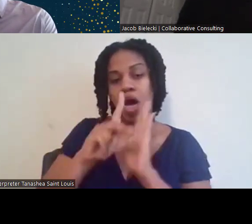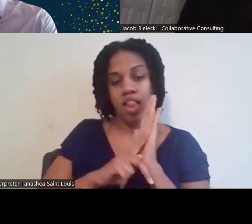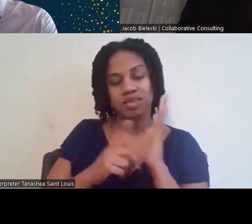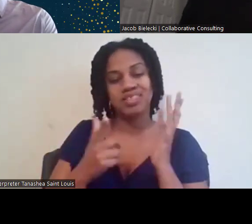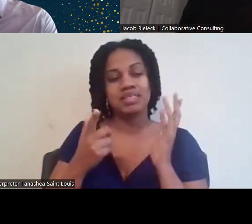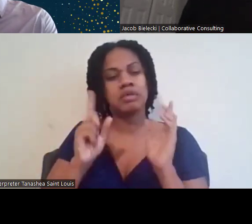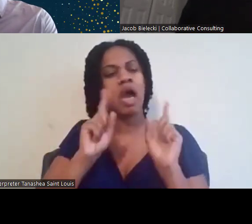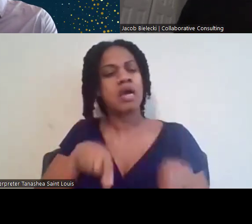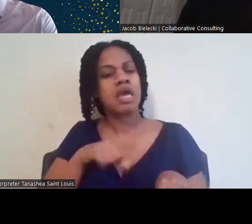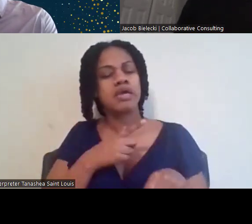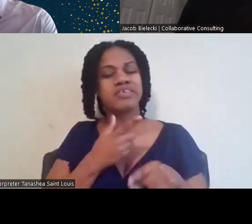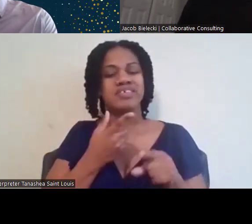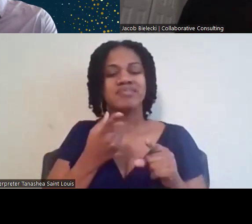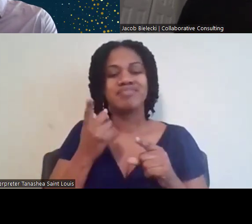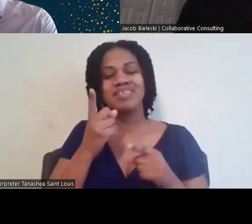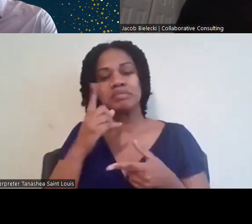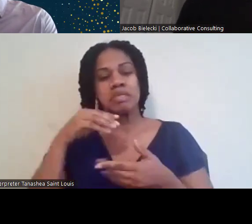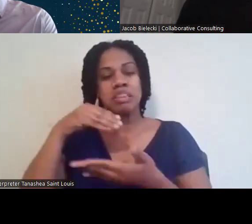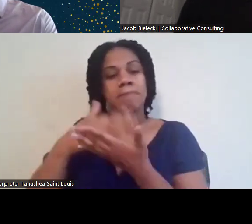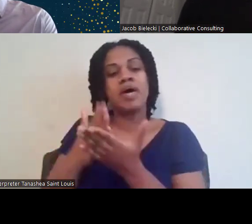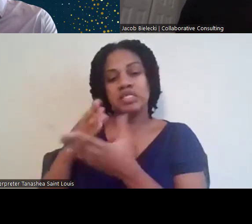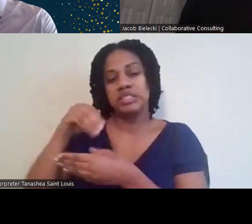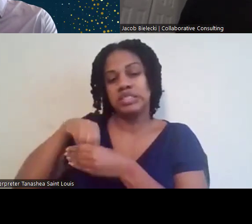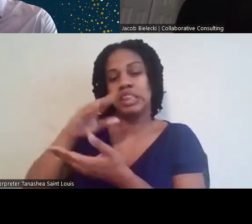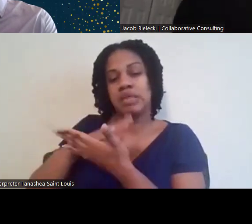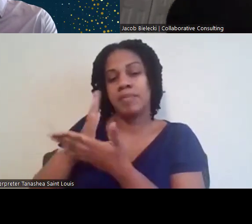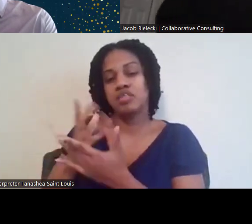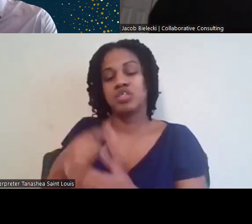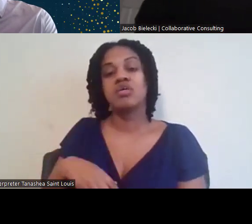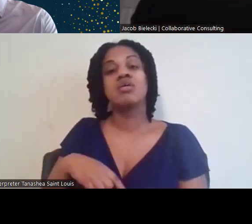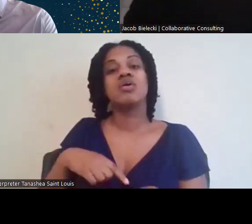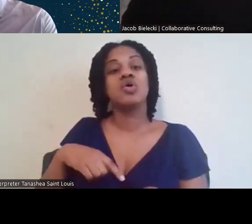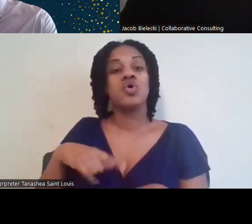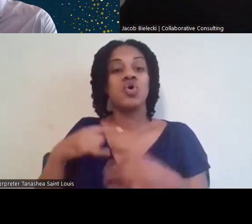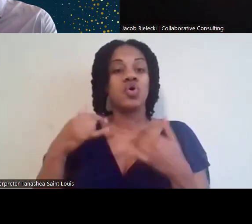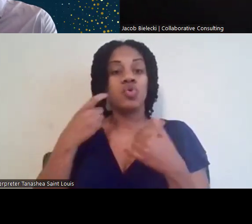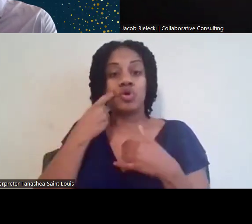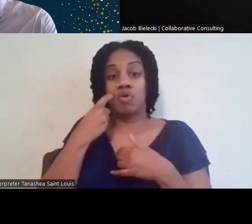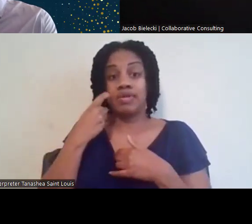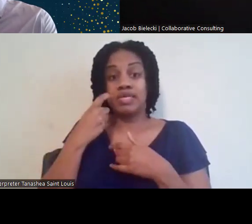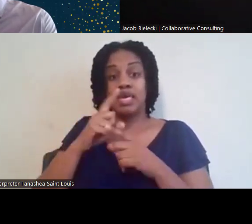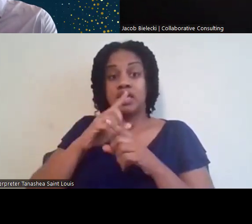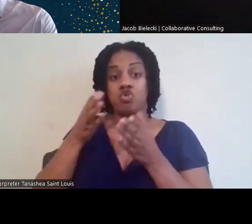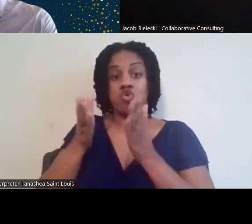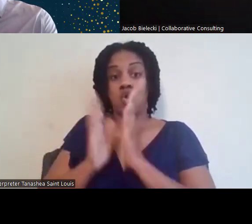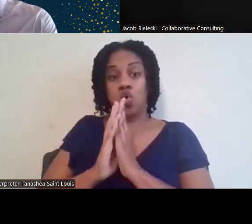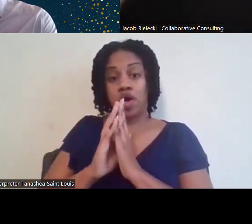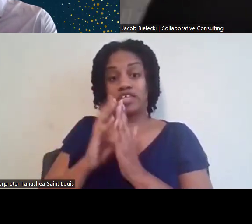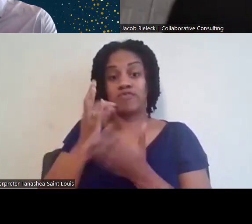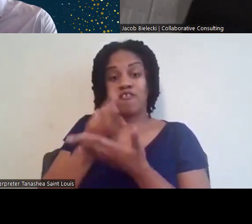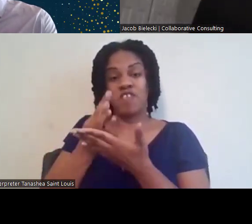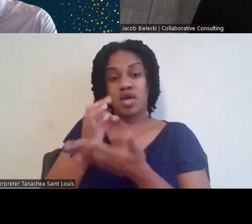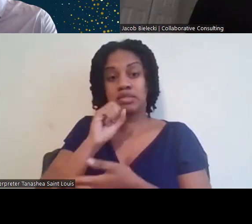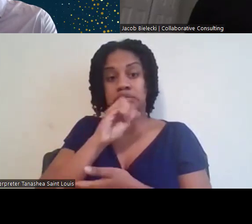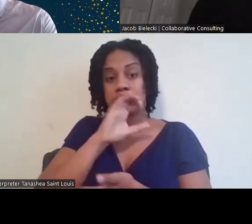more sort of in the budget vein. So I know that we periodically get requests for funding senior centers or repairs to